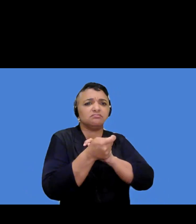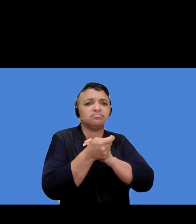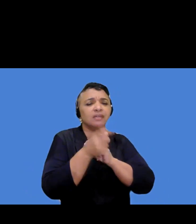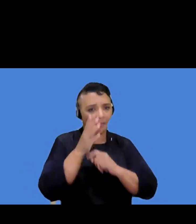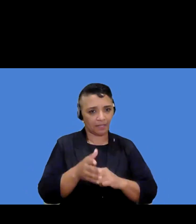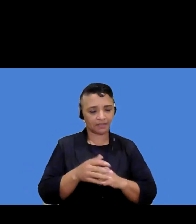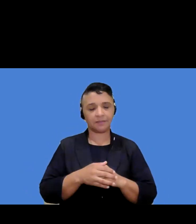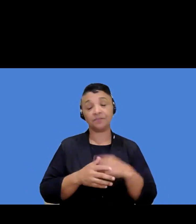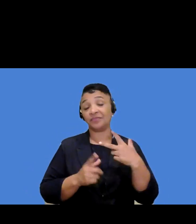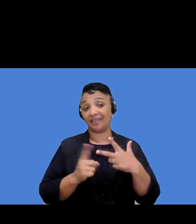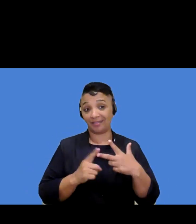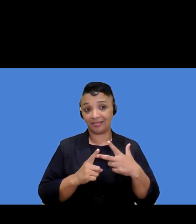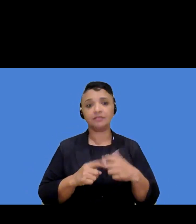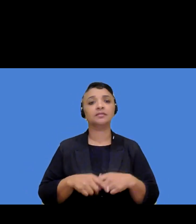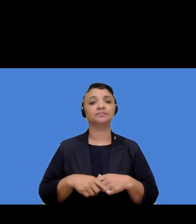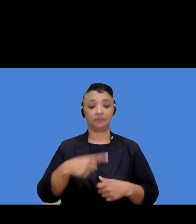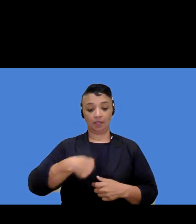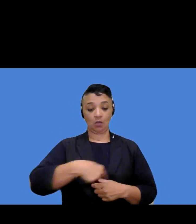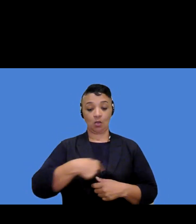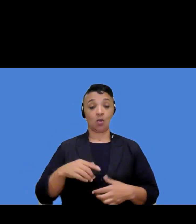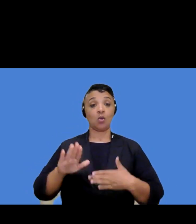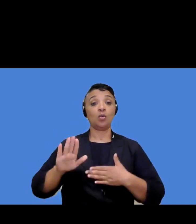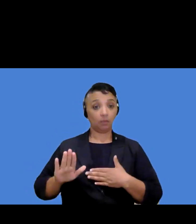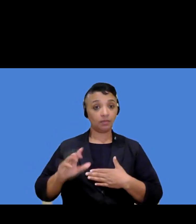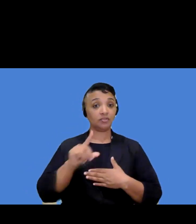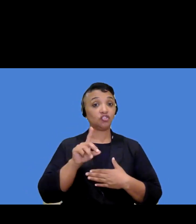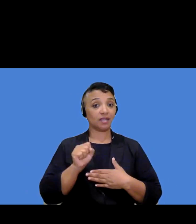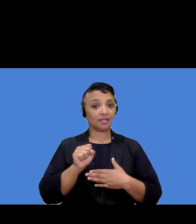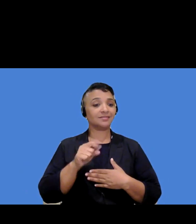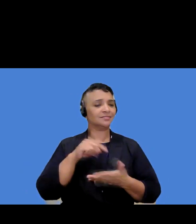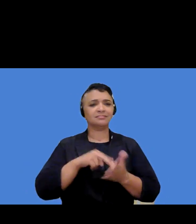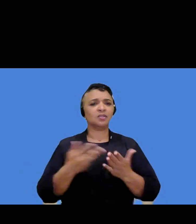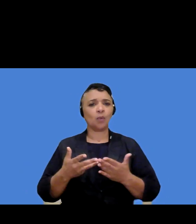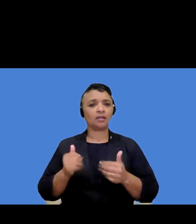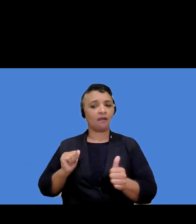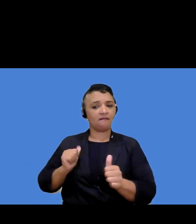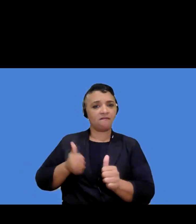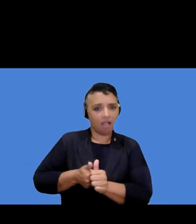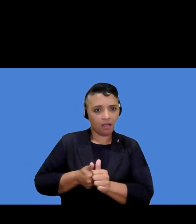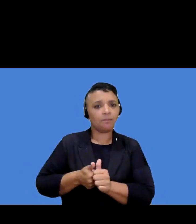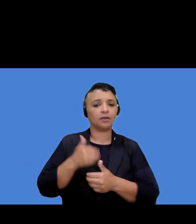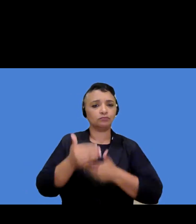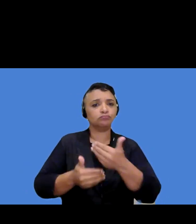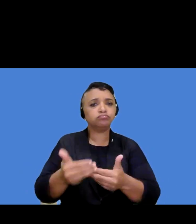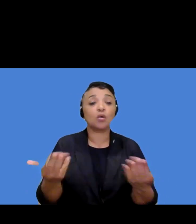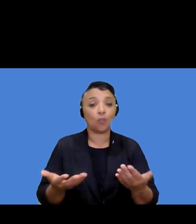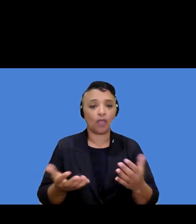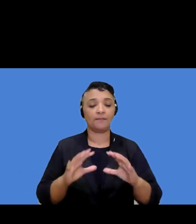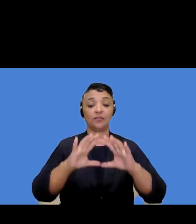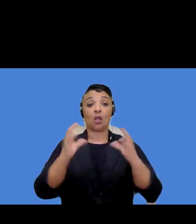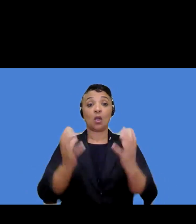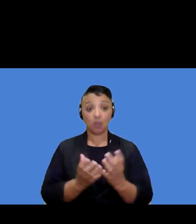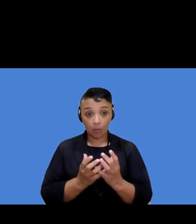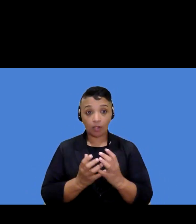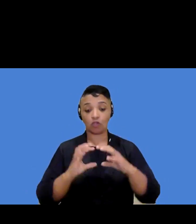Third, the commitment of the GDS is an implementation. It's a follow-up at the global, at the regional, and at the national